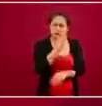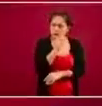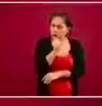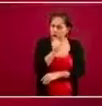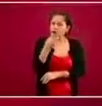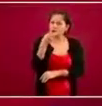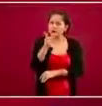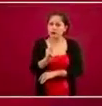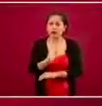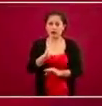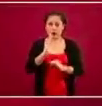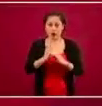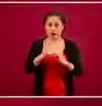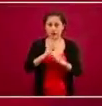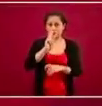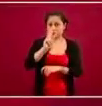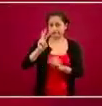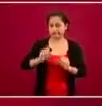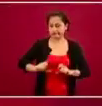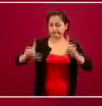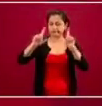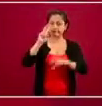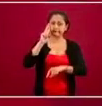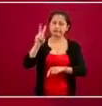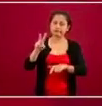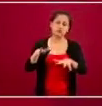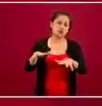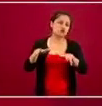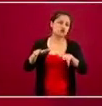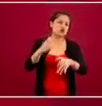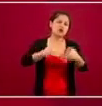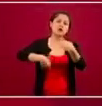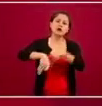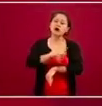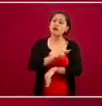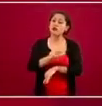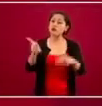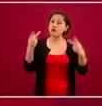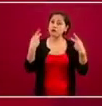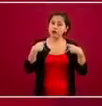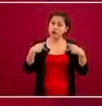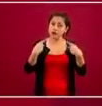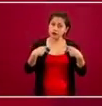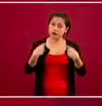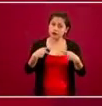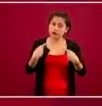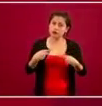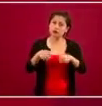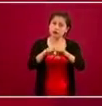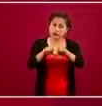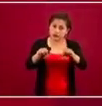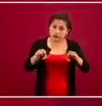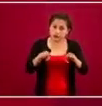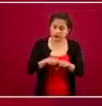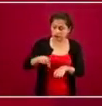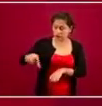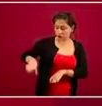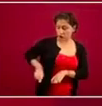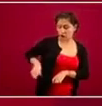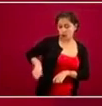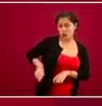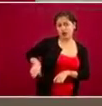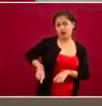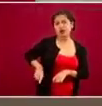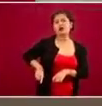it manifested through these great products that come up as a result of this great work by